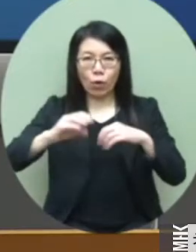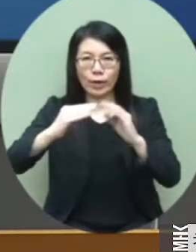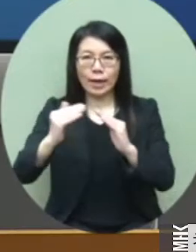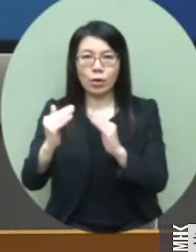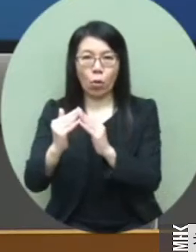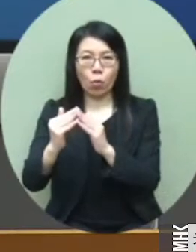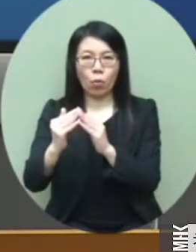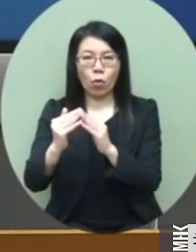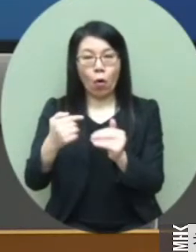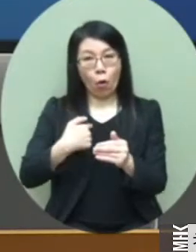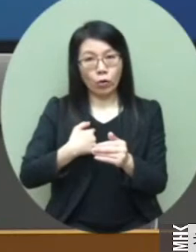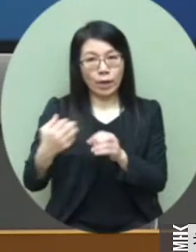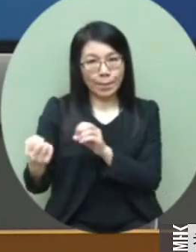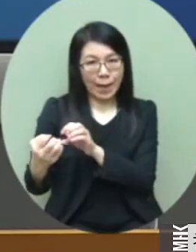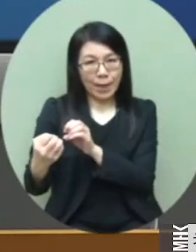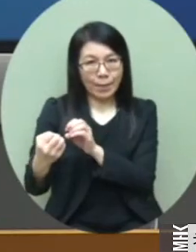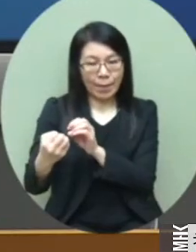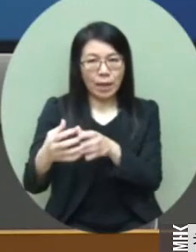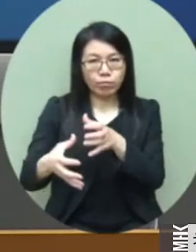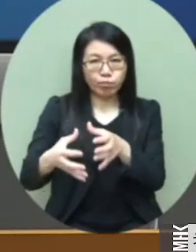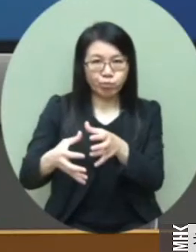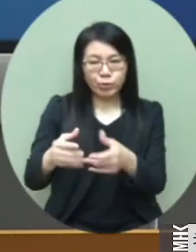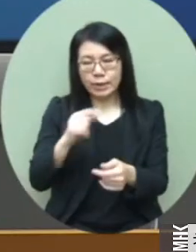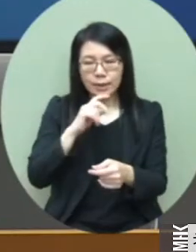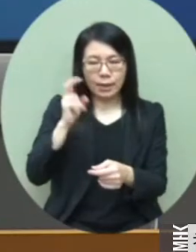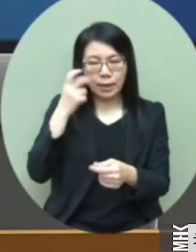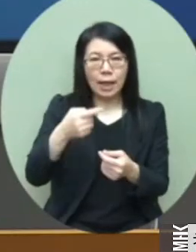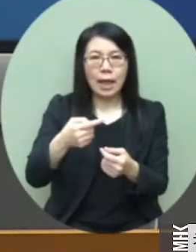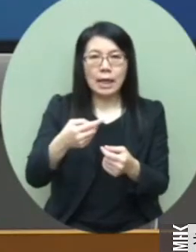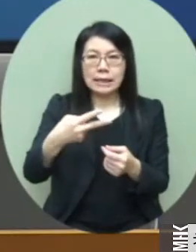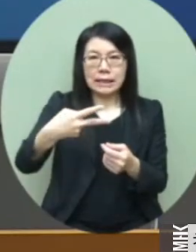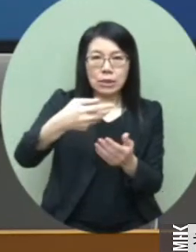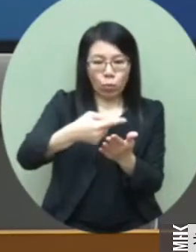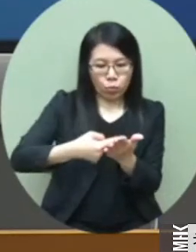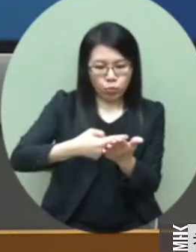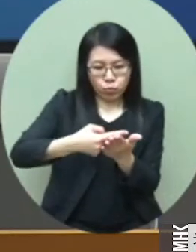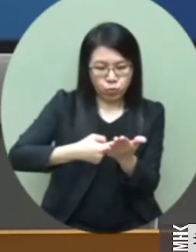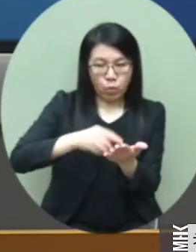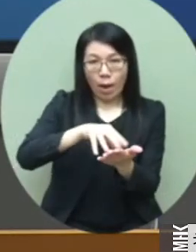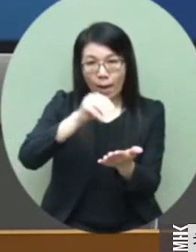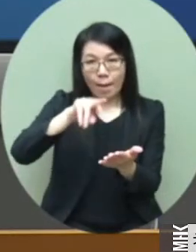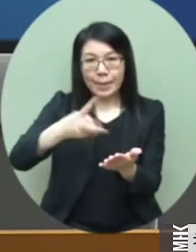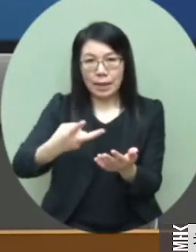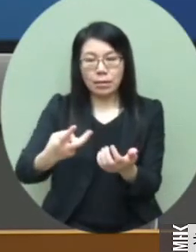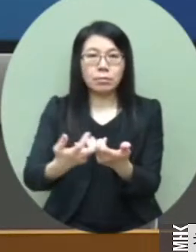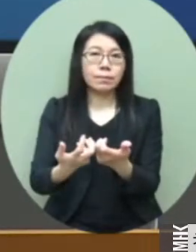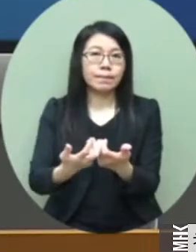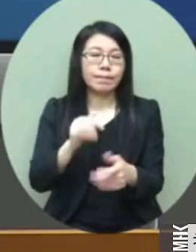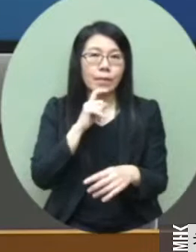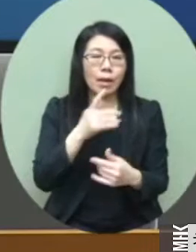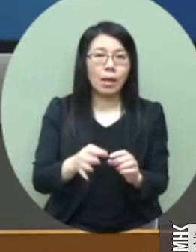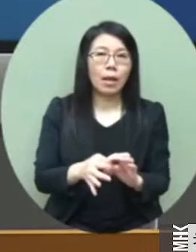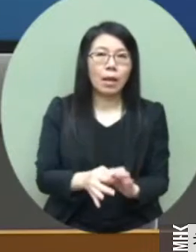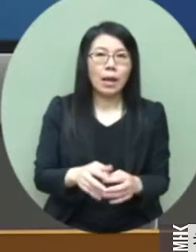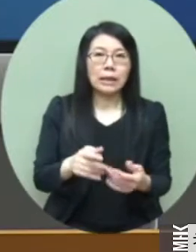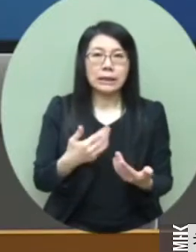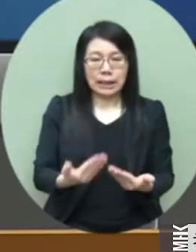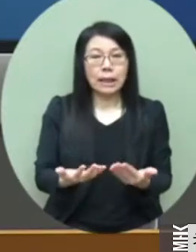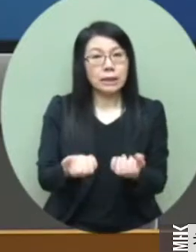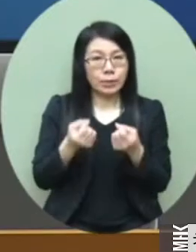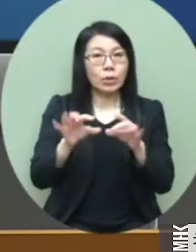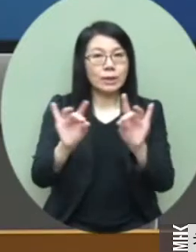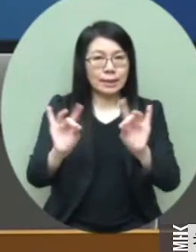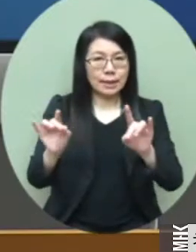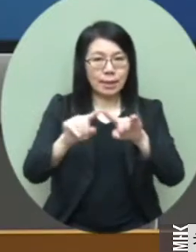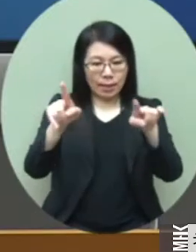QR code, then right now I think we accept paper. So that is when you have